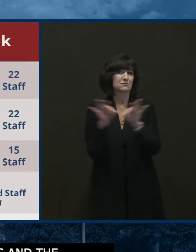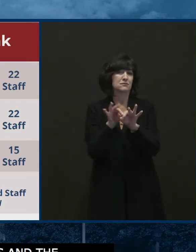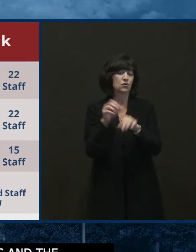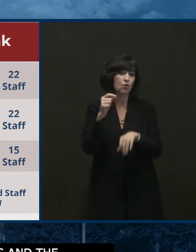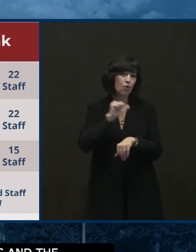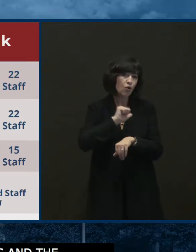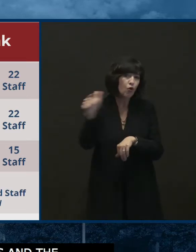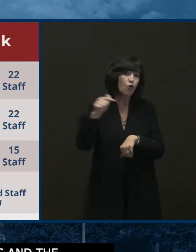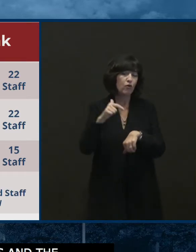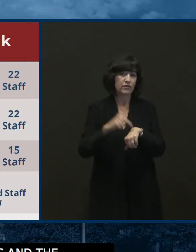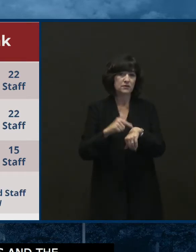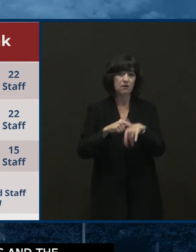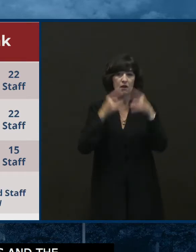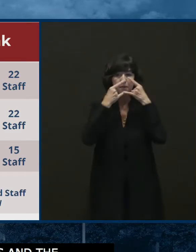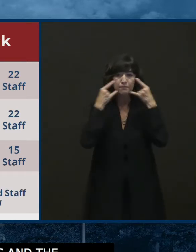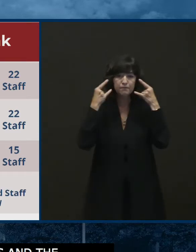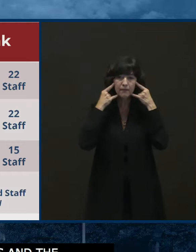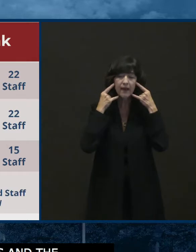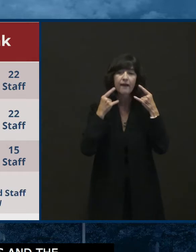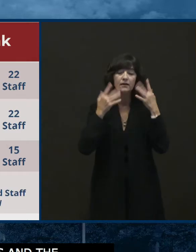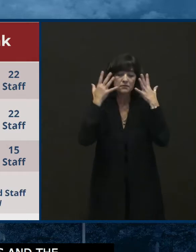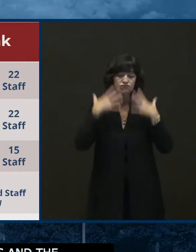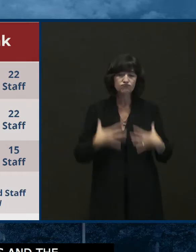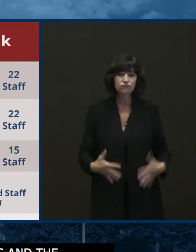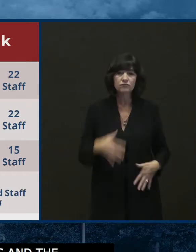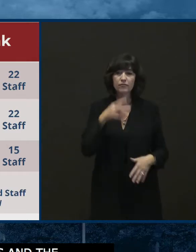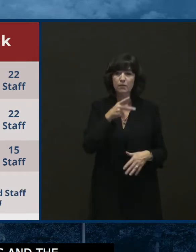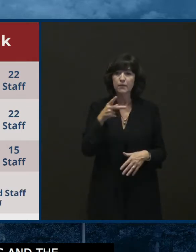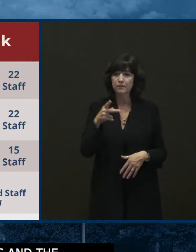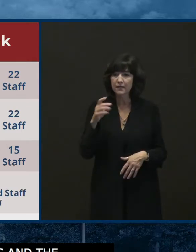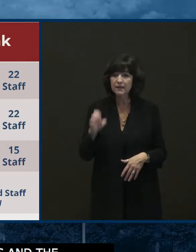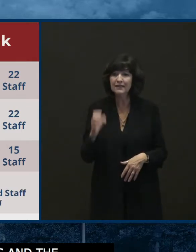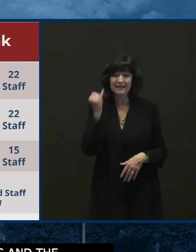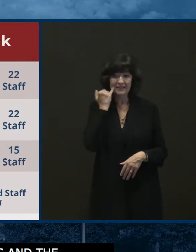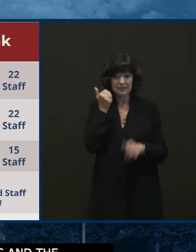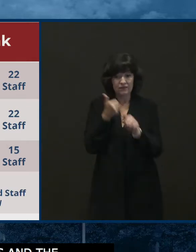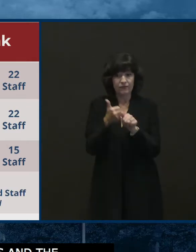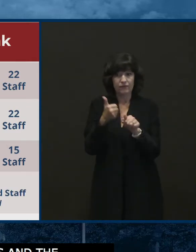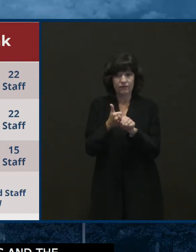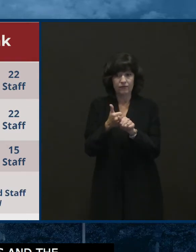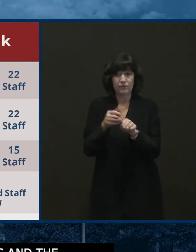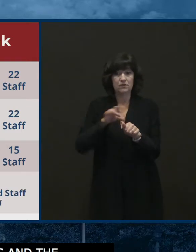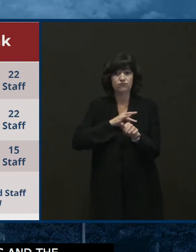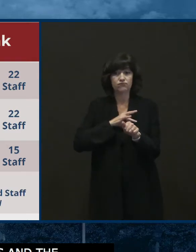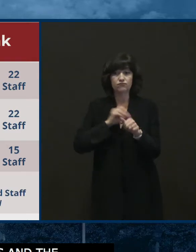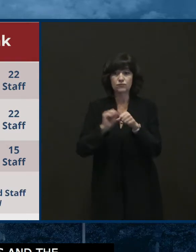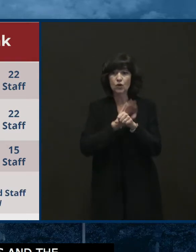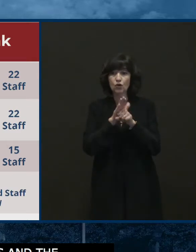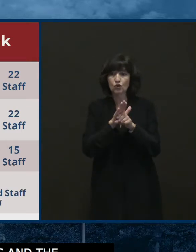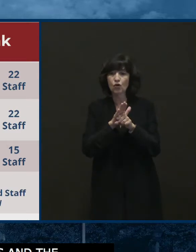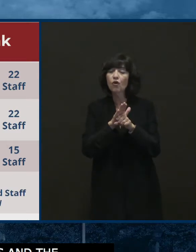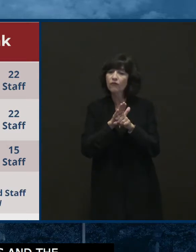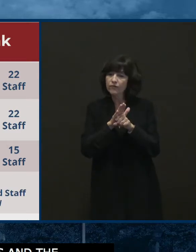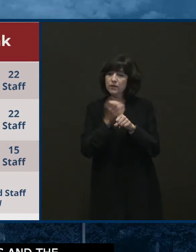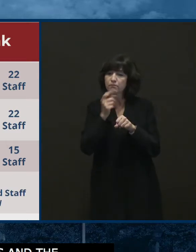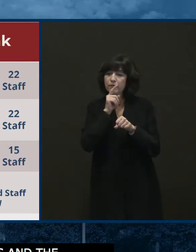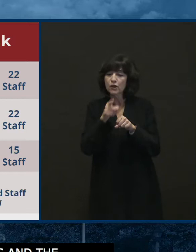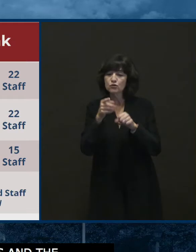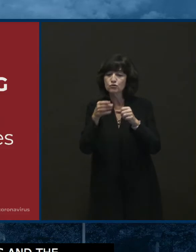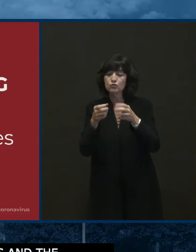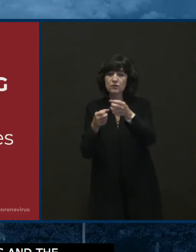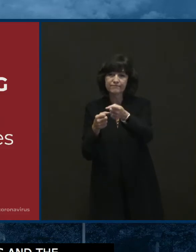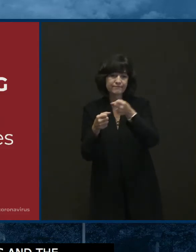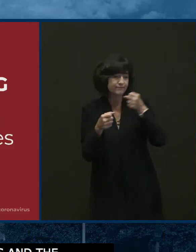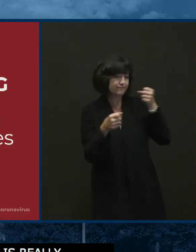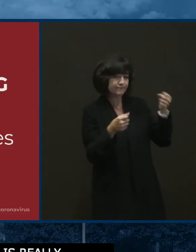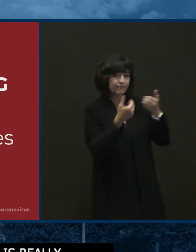that people are isolated and quarantined as is appropriate. It's really critical that those measures are followed.